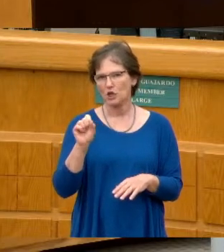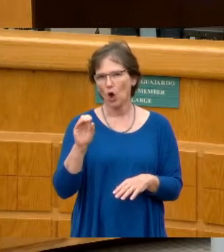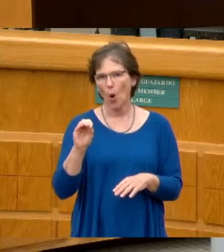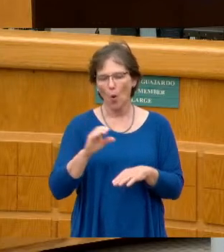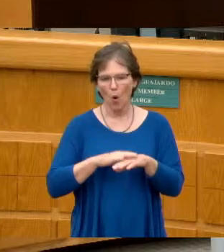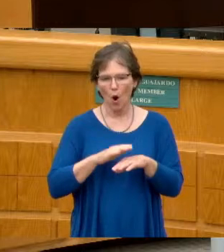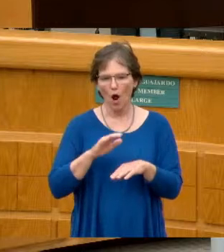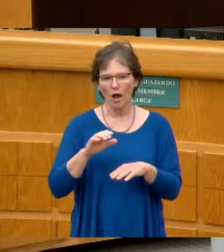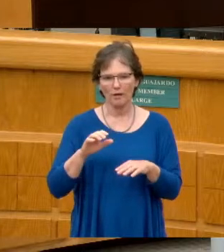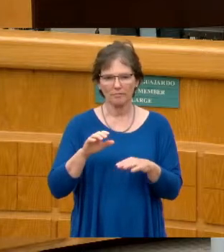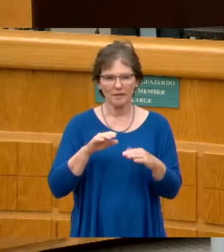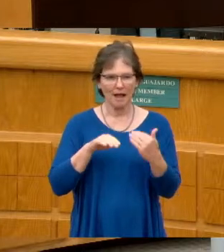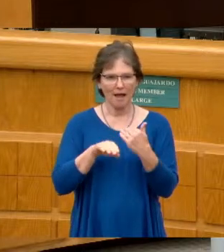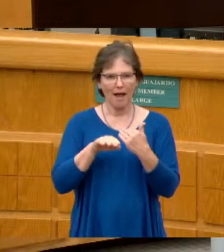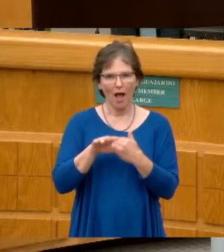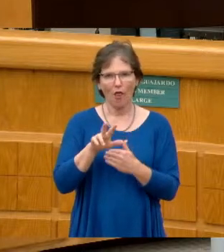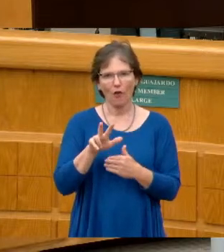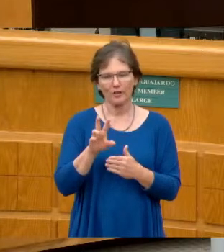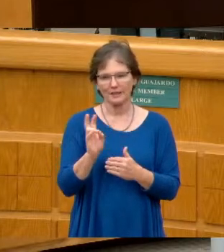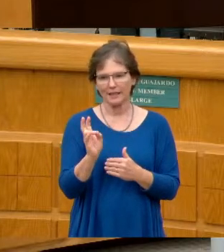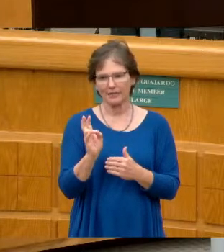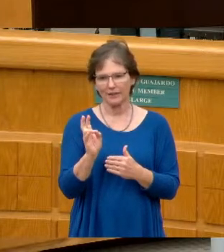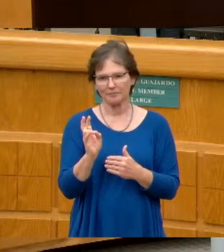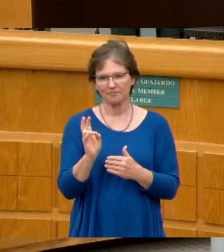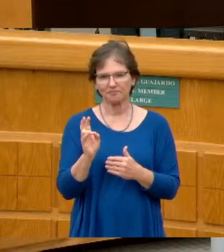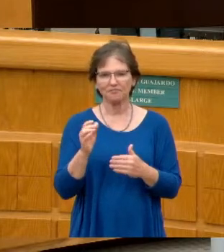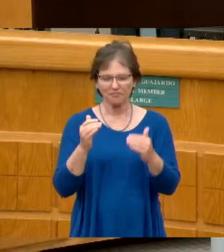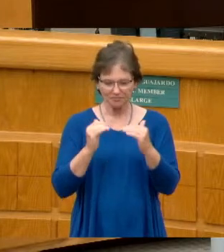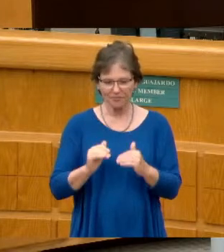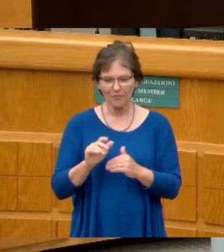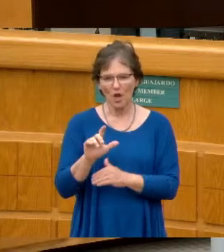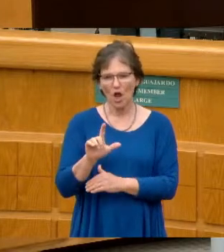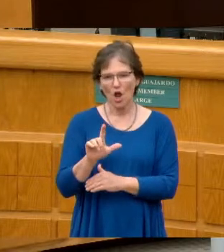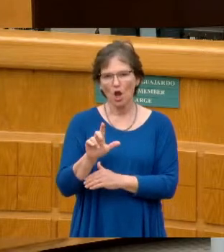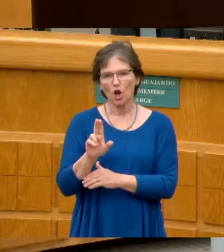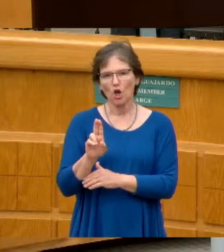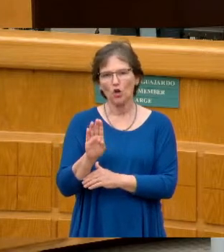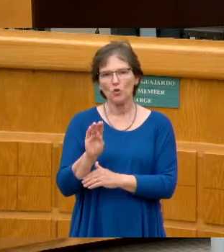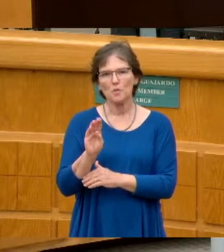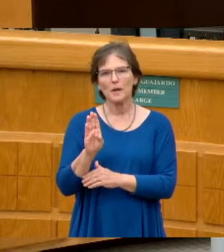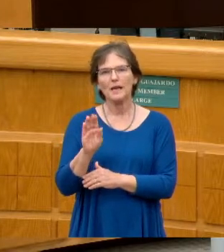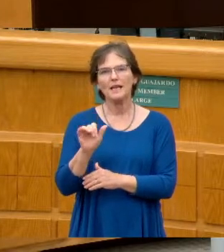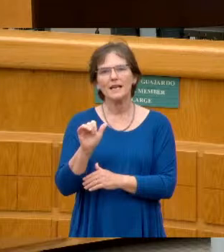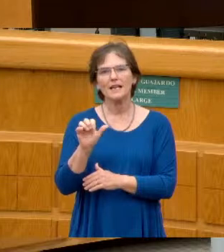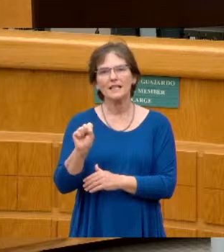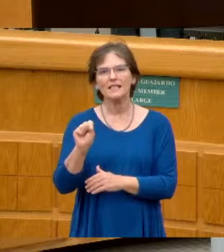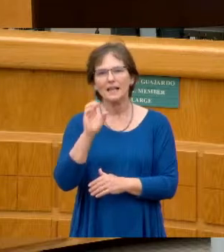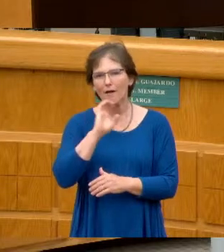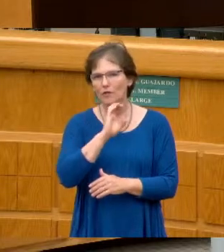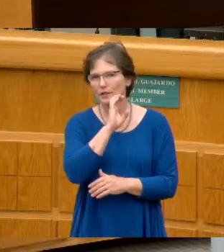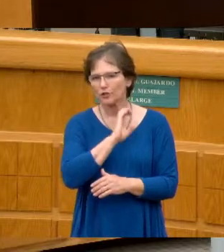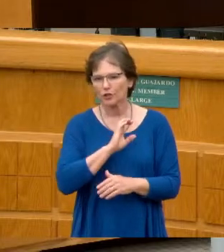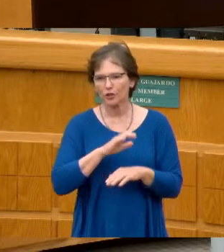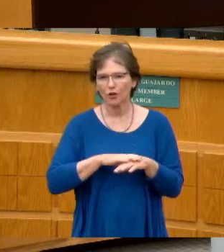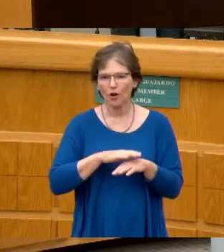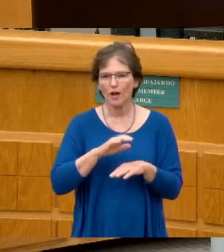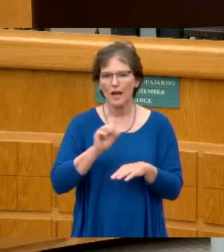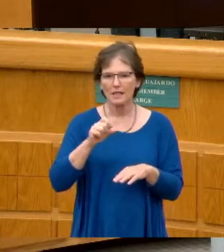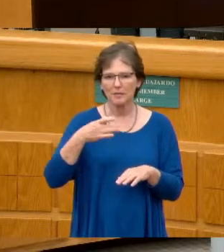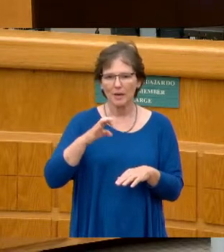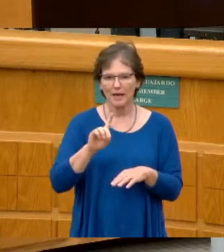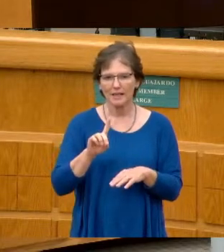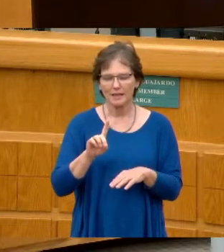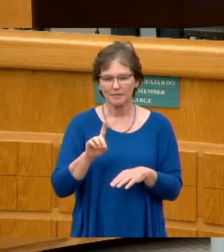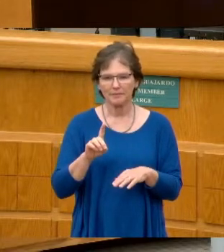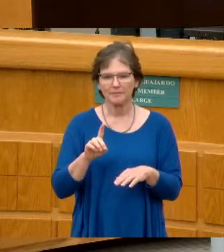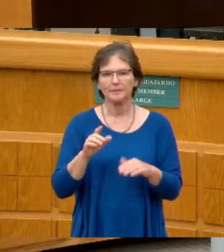and Cerveza Bar at Padre Island Drive. Surfside Sandwich Shop on Padre Island Drive.